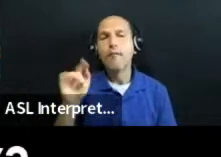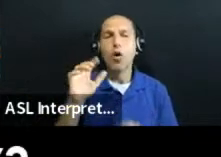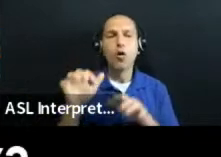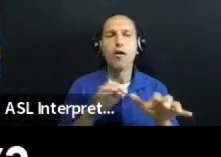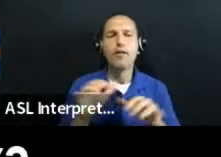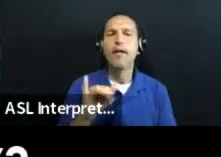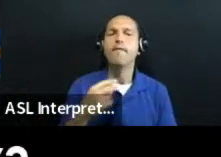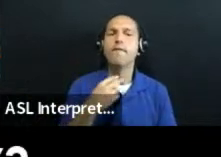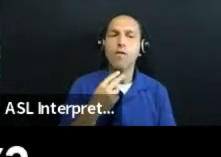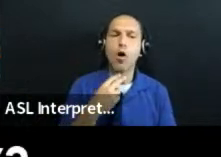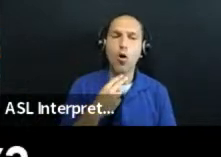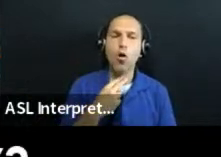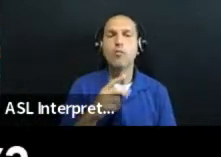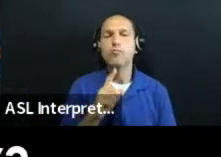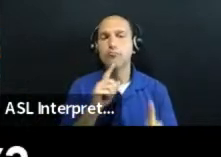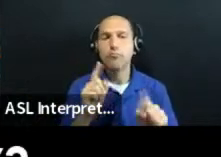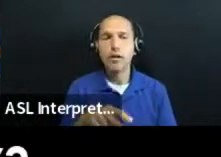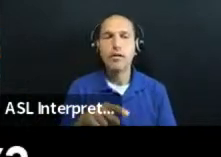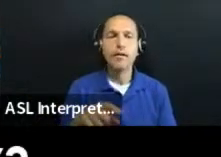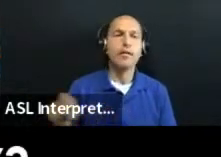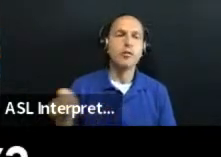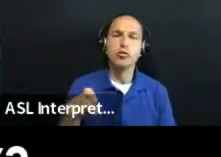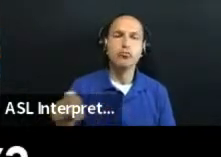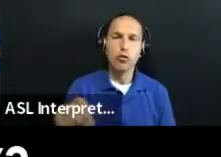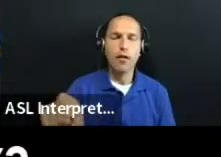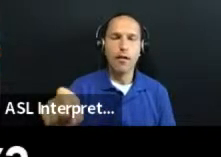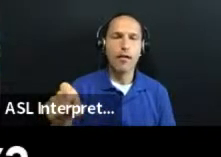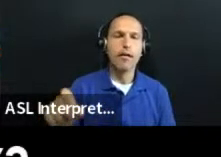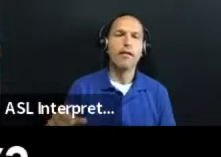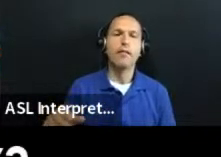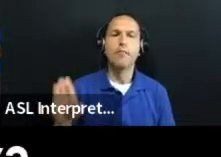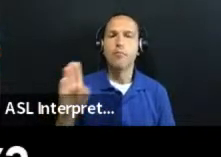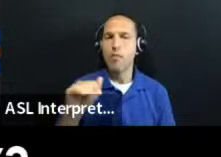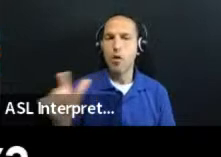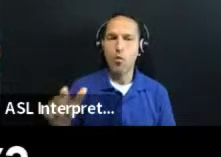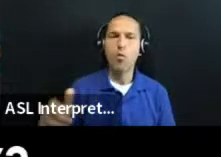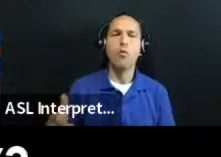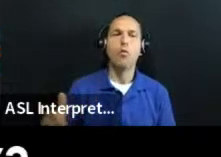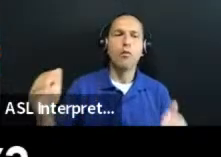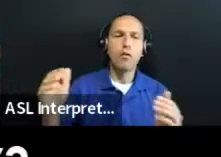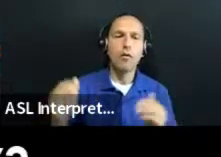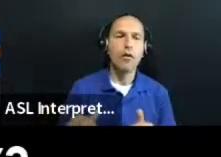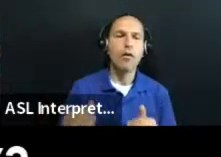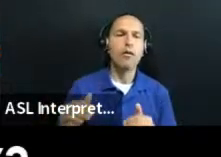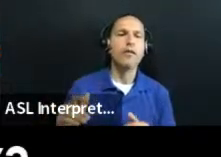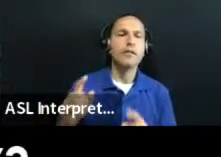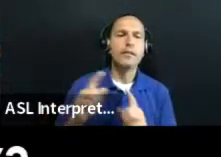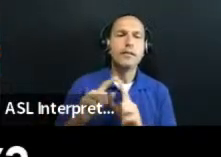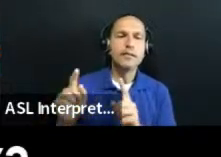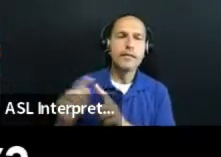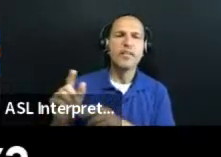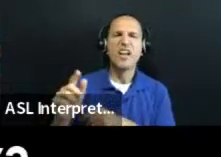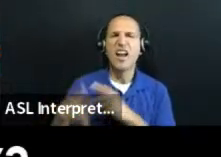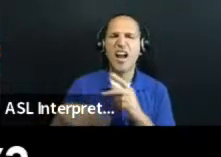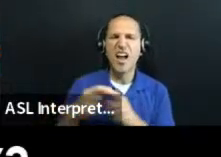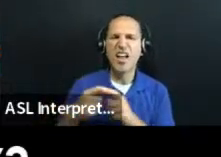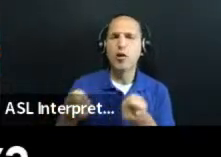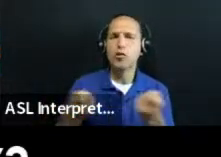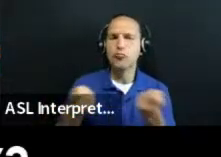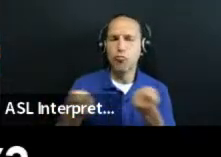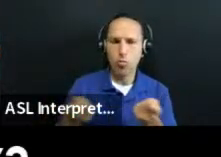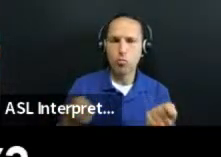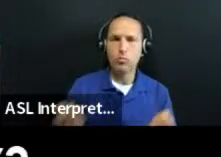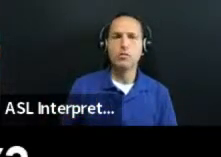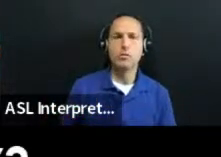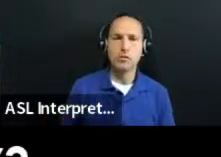voice commands, trackball mouse, sip and puff devices, switch controls, and so on and so forth.